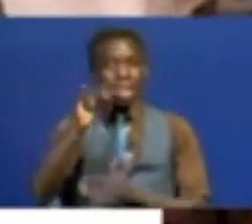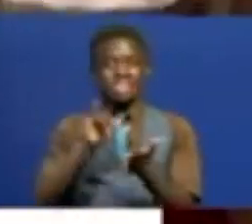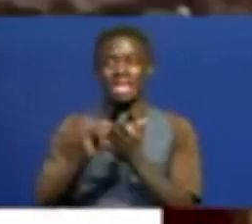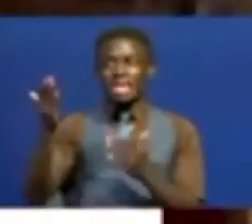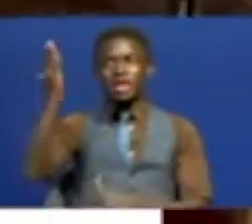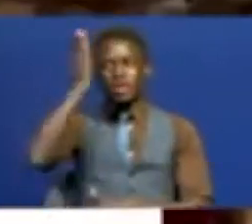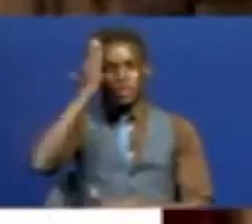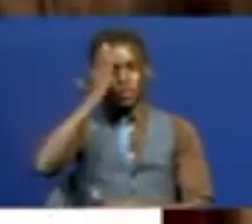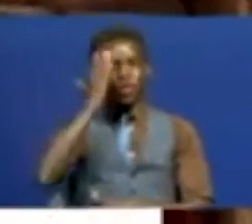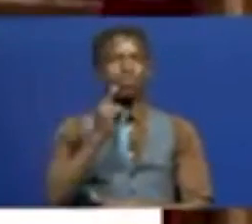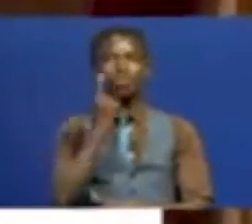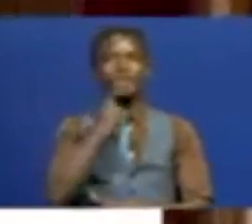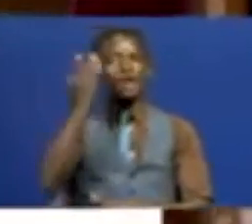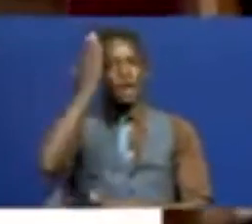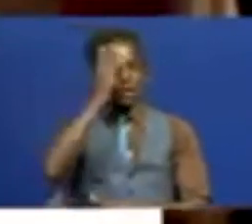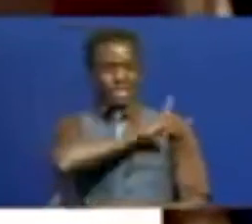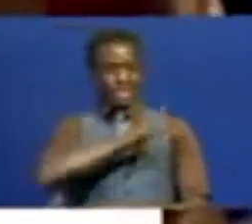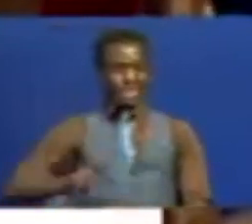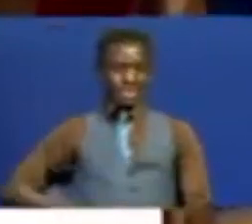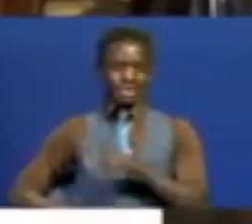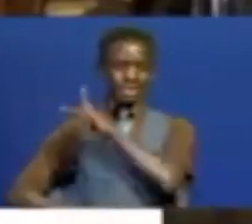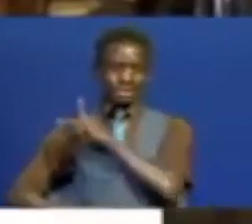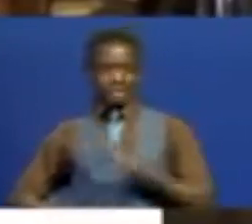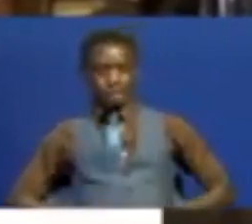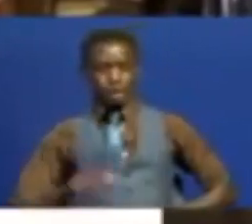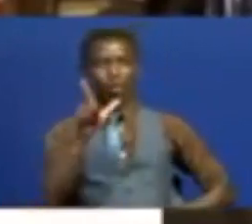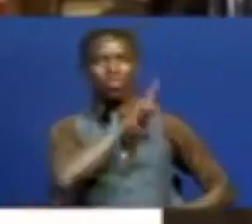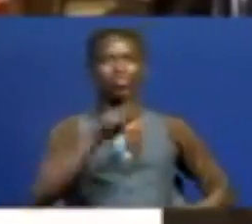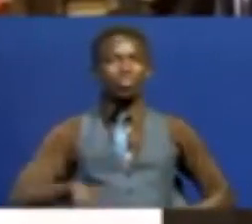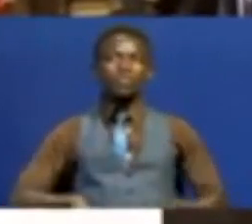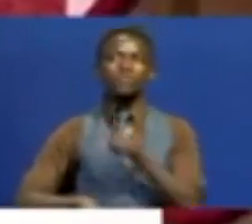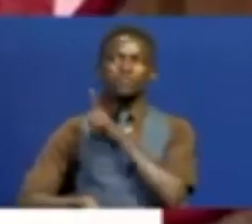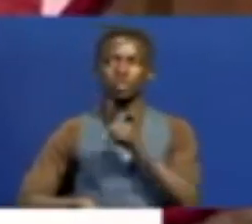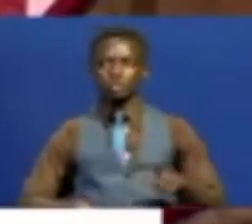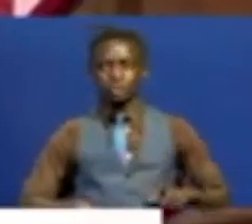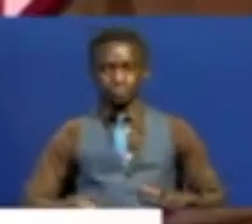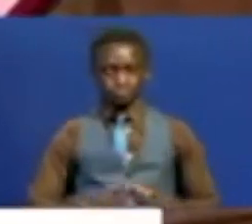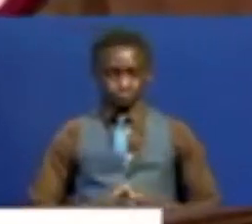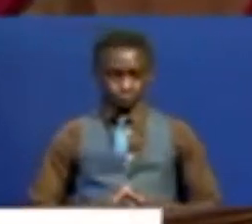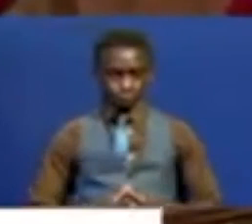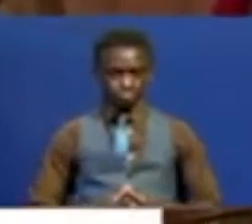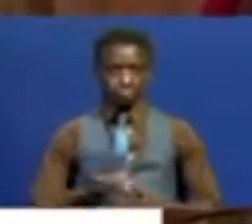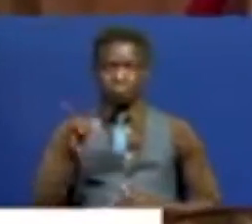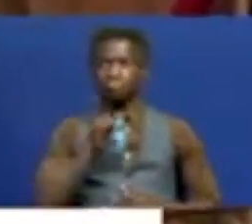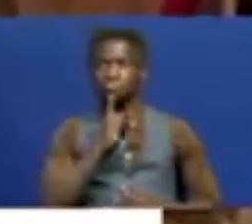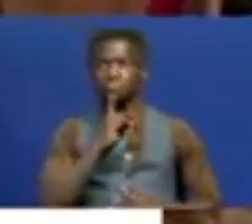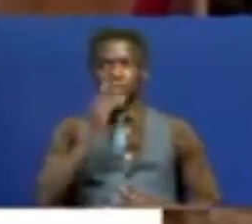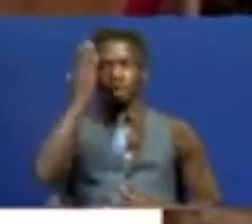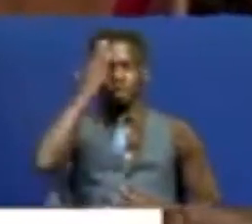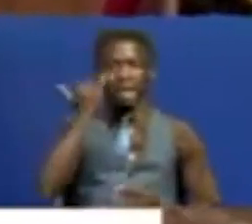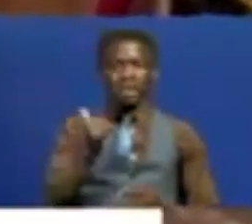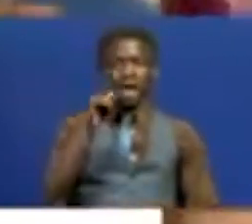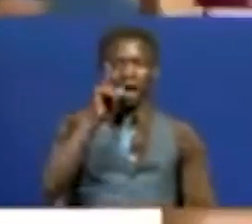the King of Kings and the Lord of Lords. And Lord of Lords. He says although England has become more